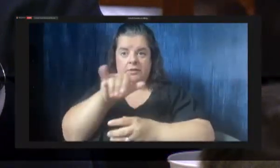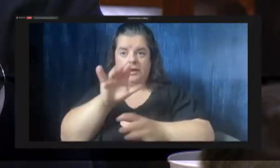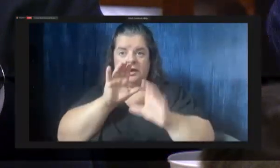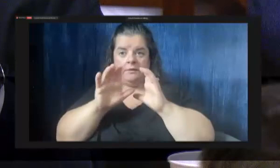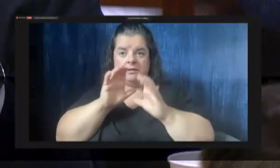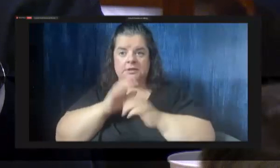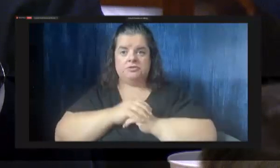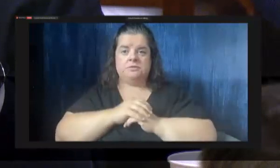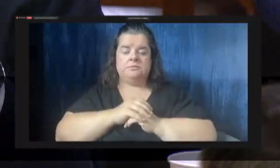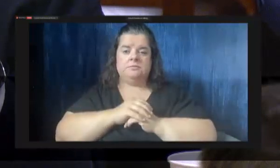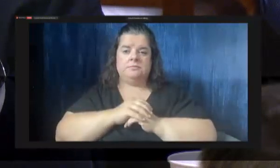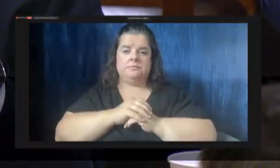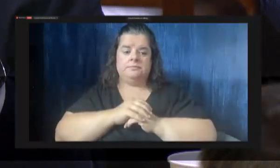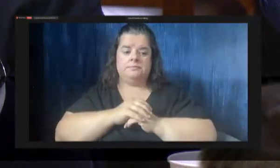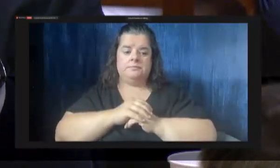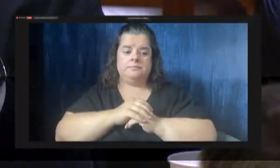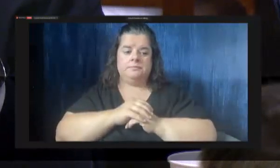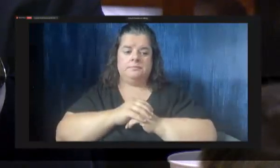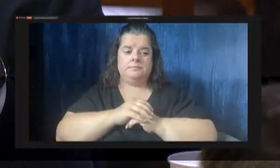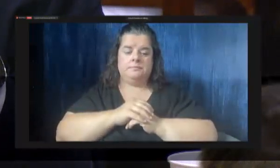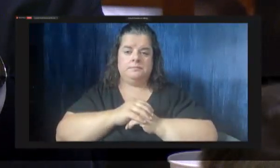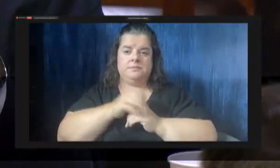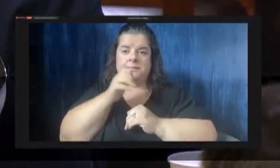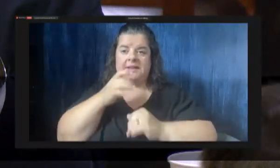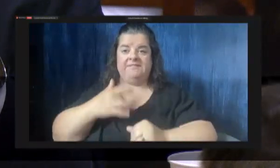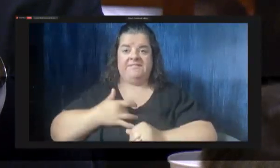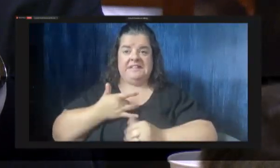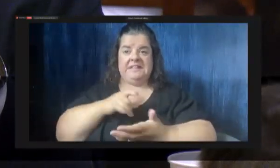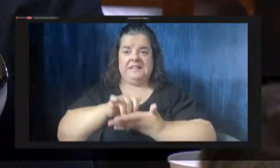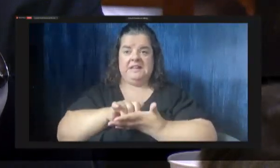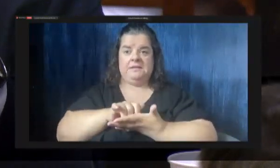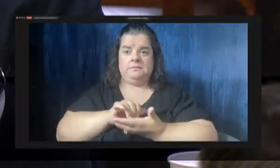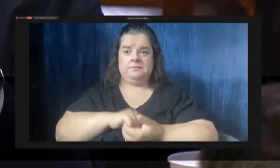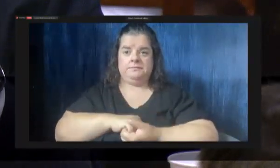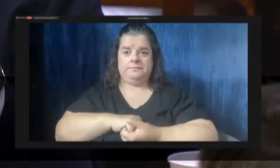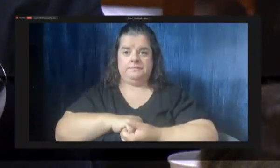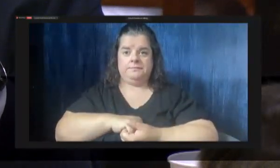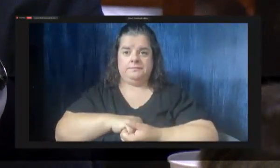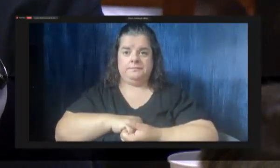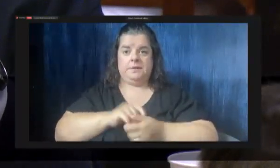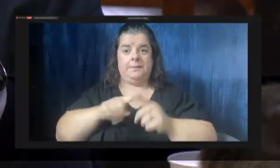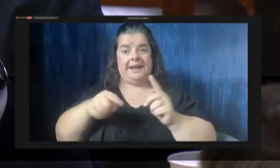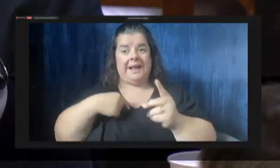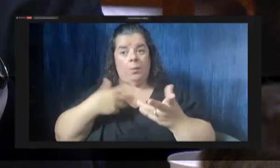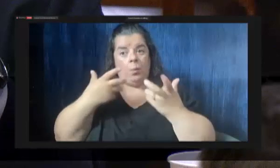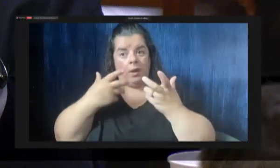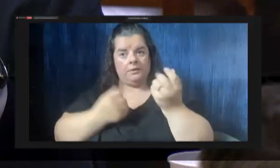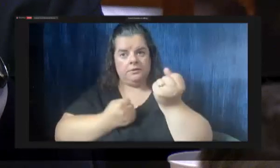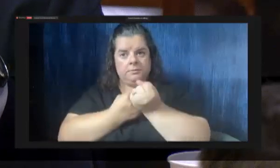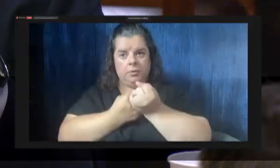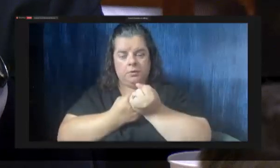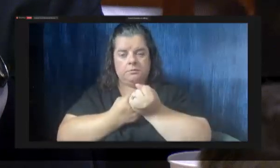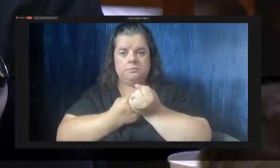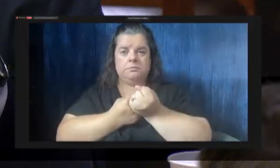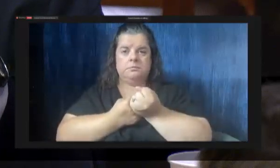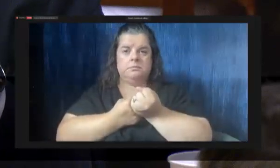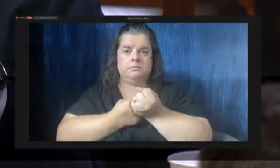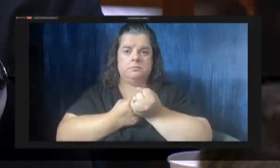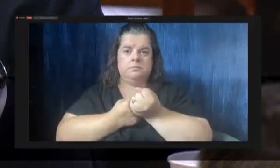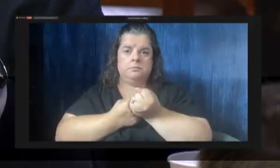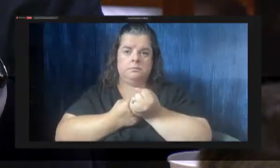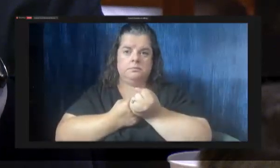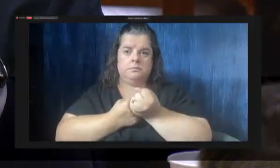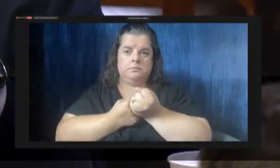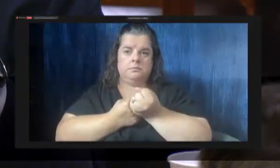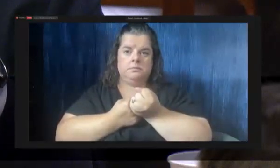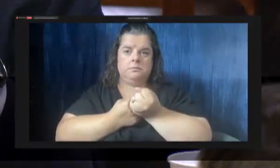that. And I'm just not seeing that. But I want to be supportive of what, you know,